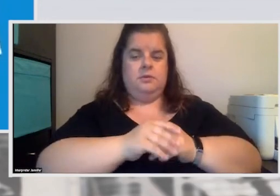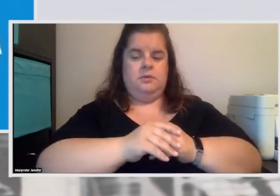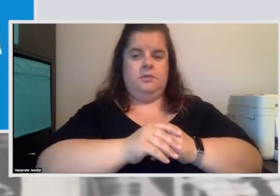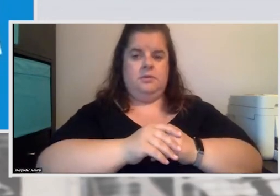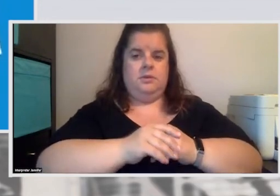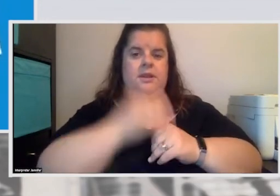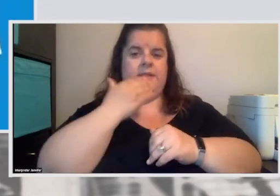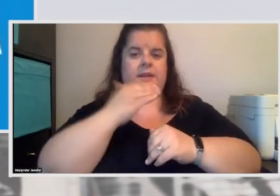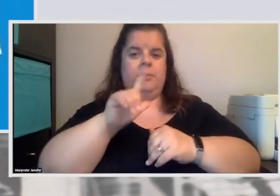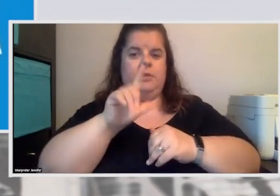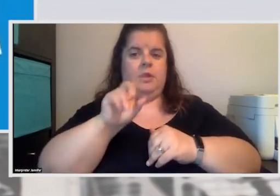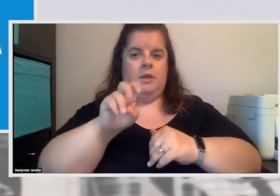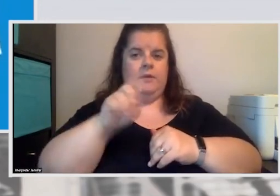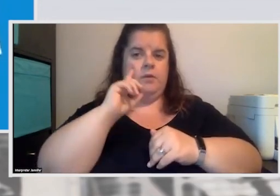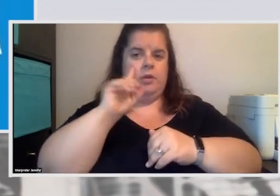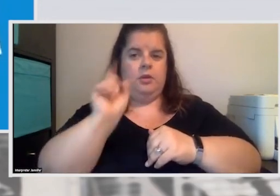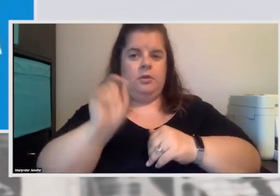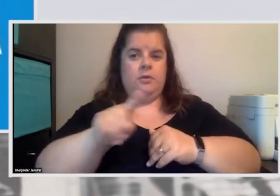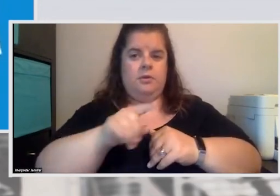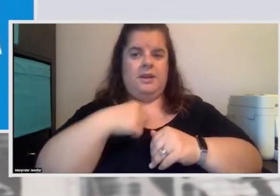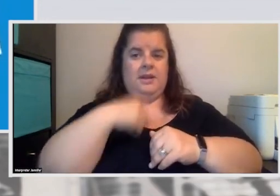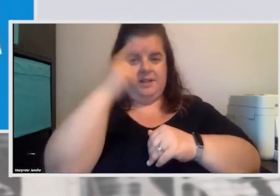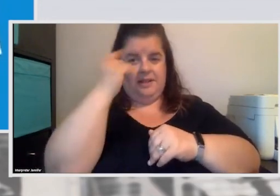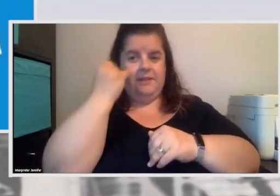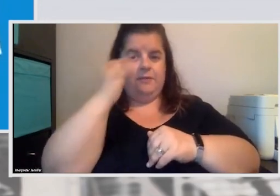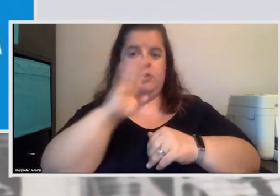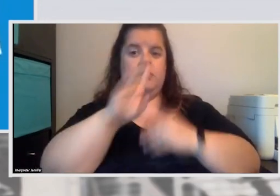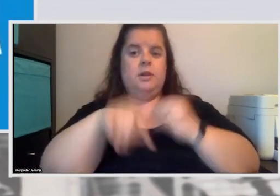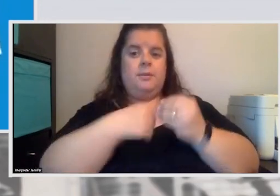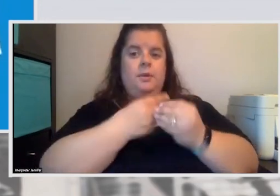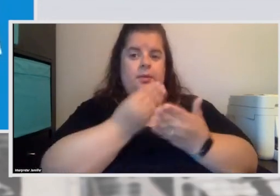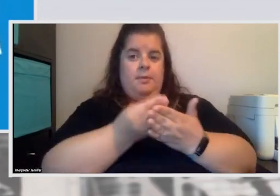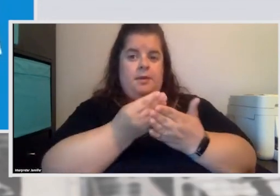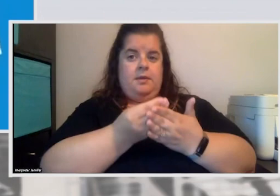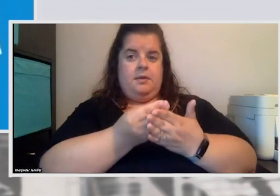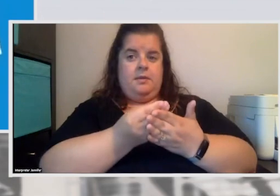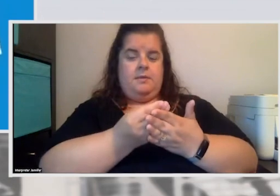for the question. I think if you're referring to the monies that were,